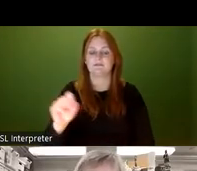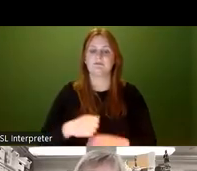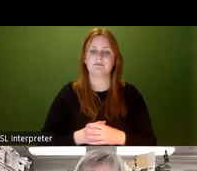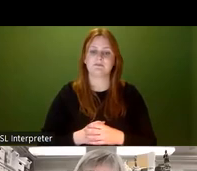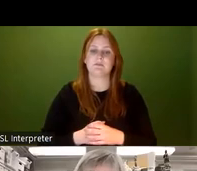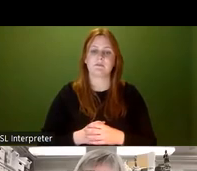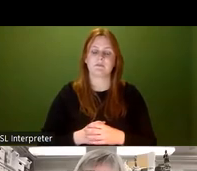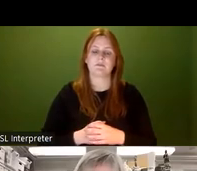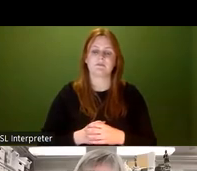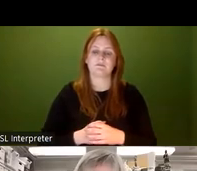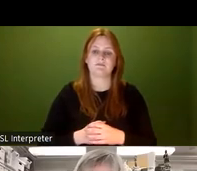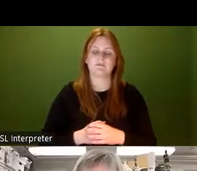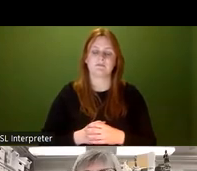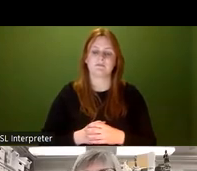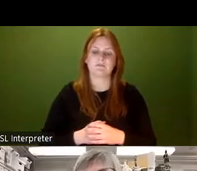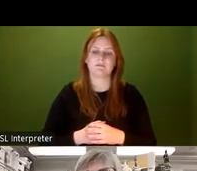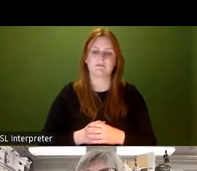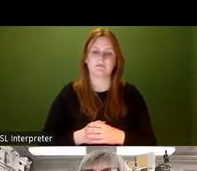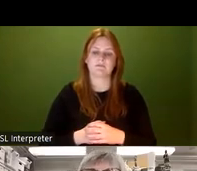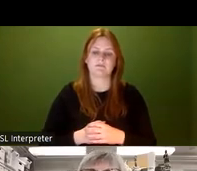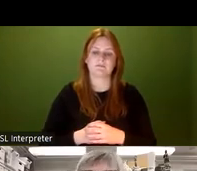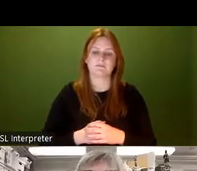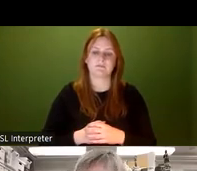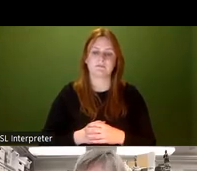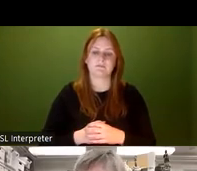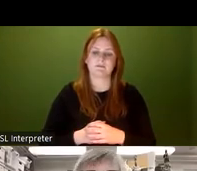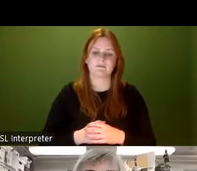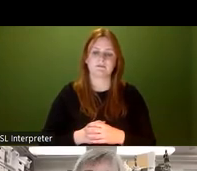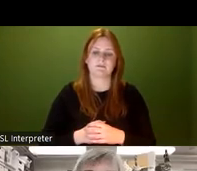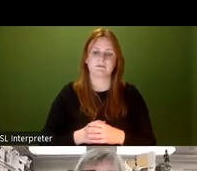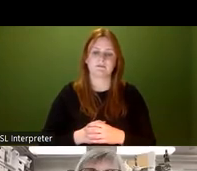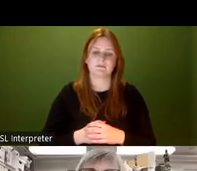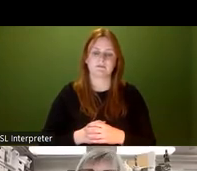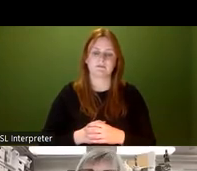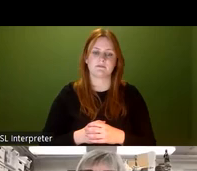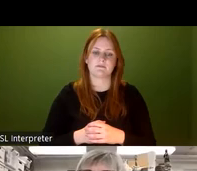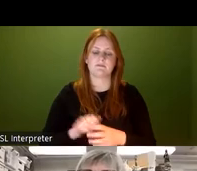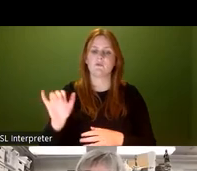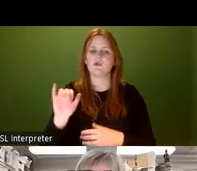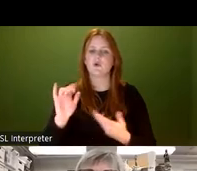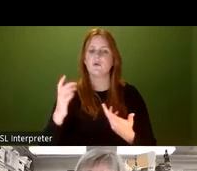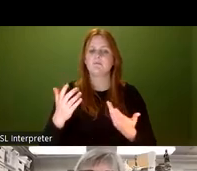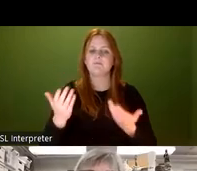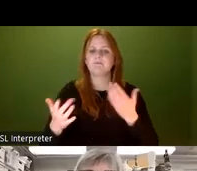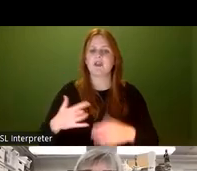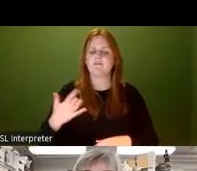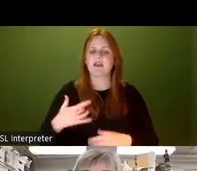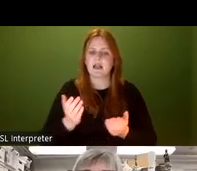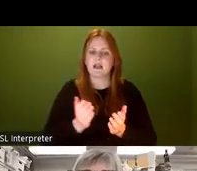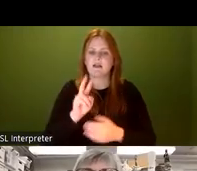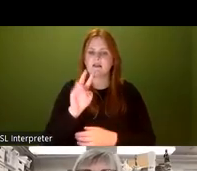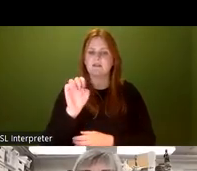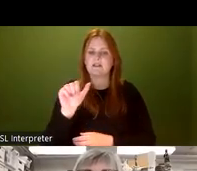little bit of you know, a feeling that there may be almost like a boat, a vessel in that sense as